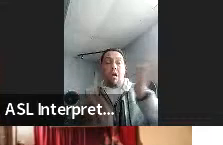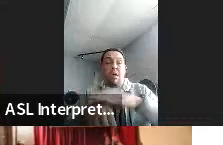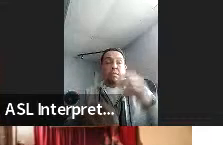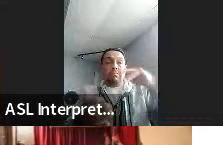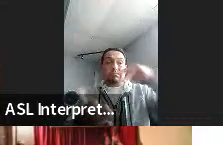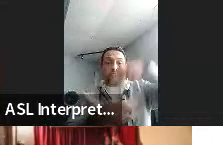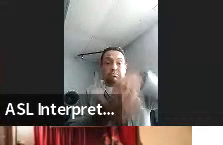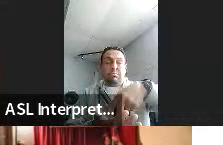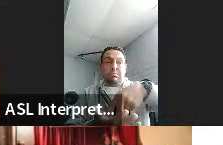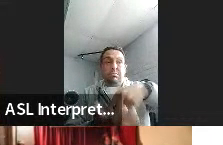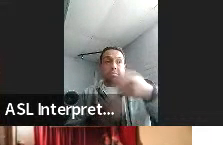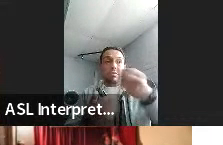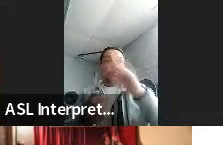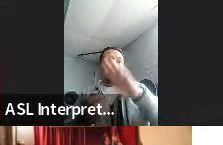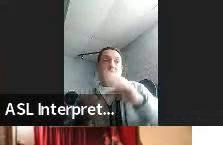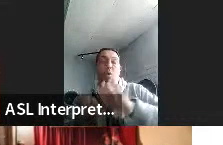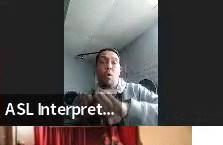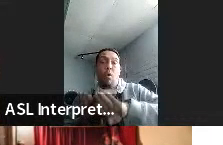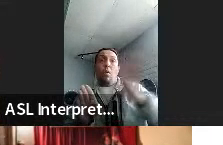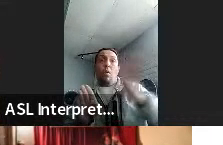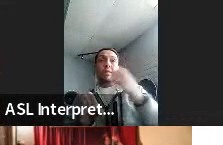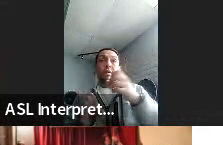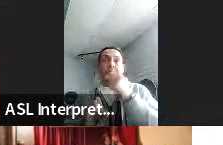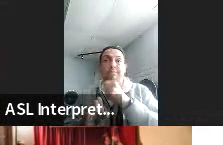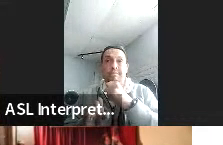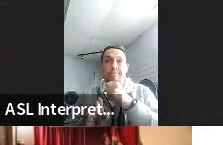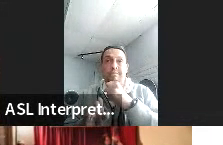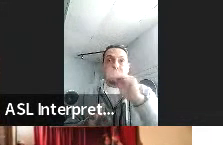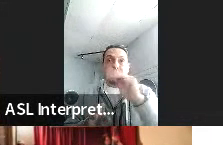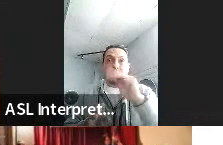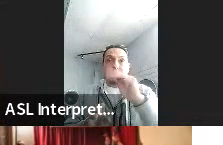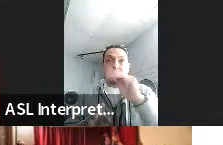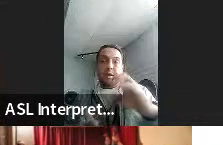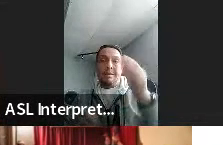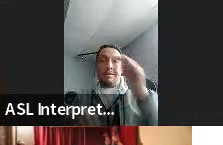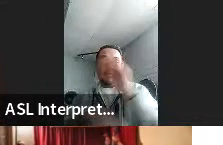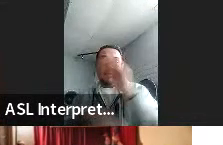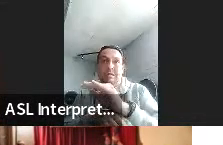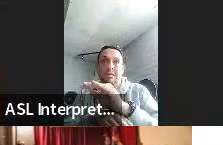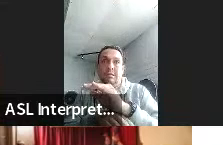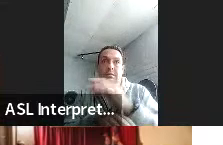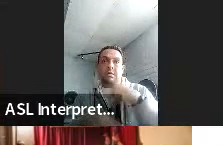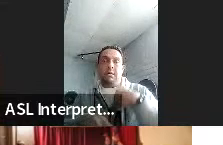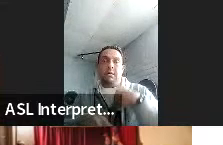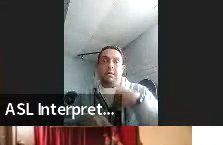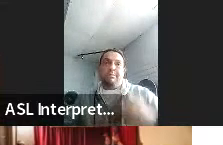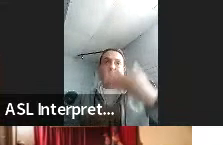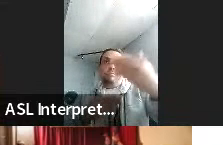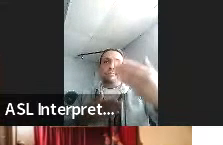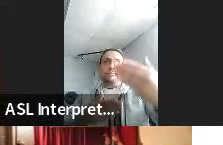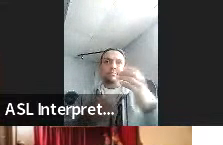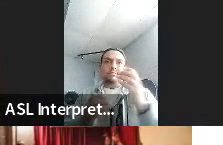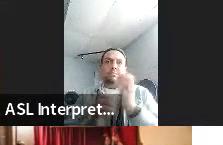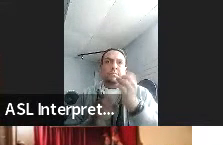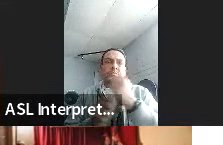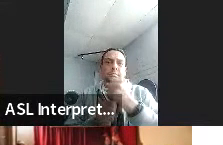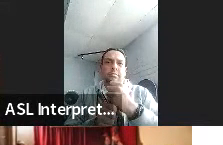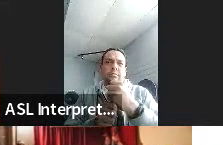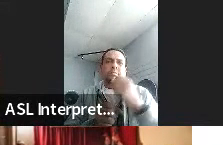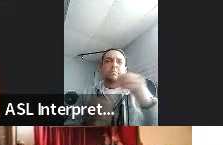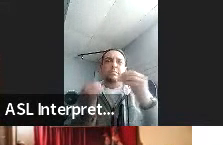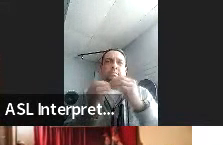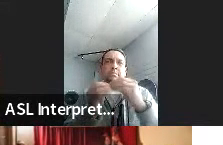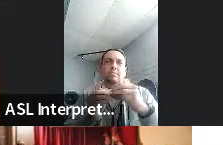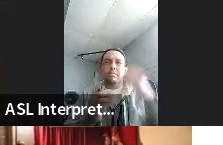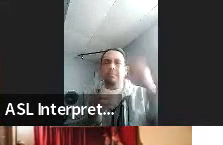night. So our proposal is to make more common sense reforms to these kinds of regulations that come out of the prohibition era. And what